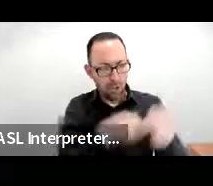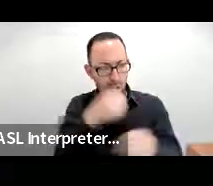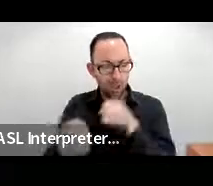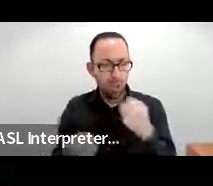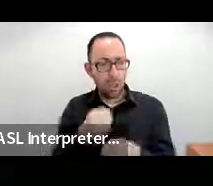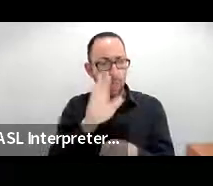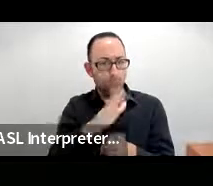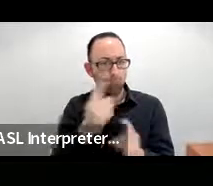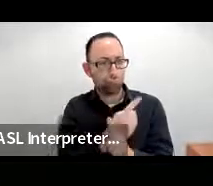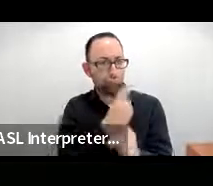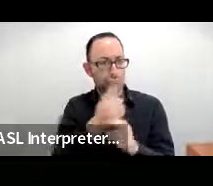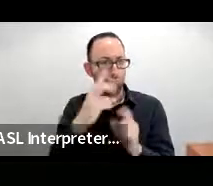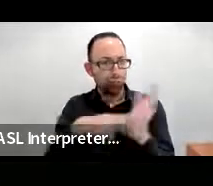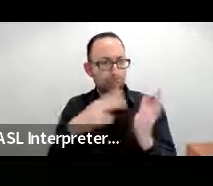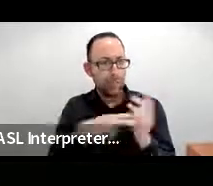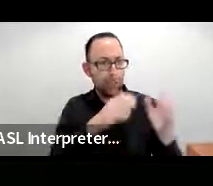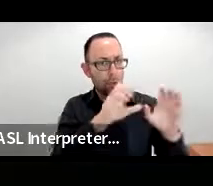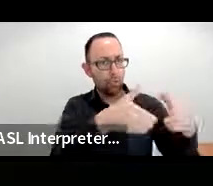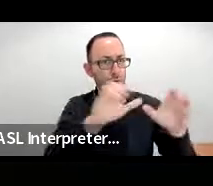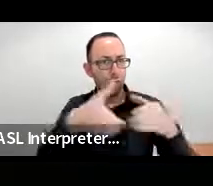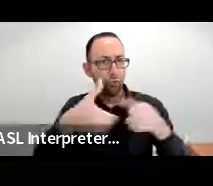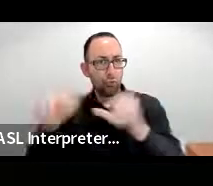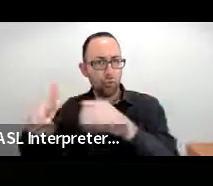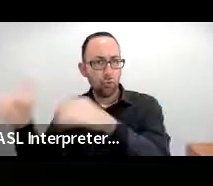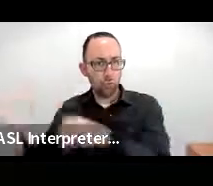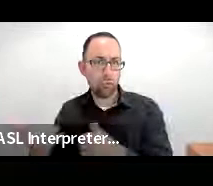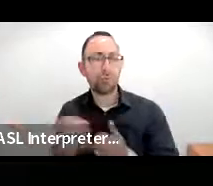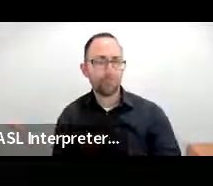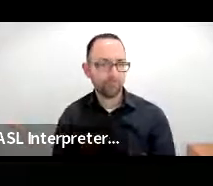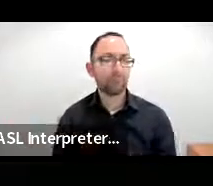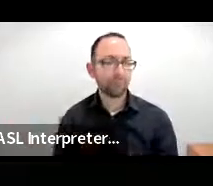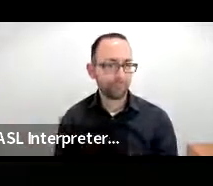their current reading needs.